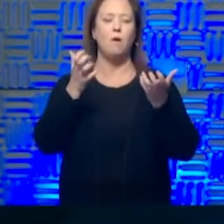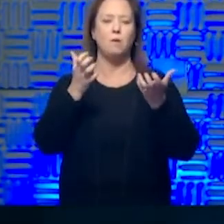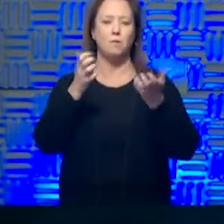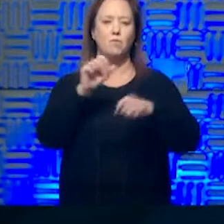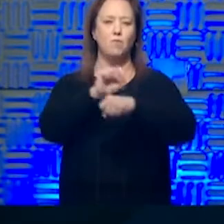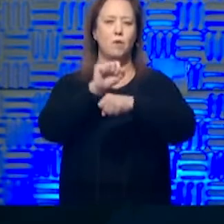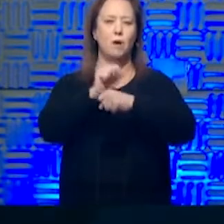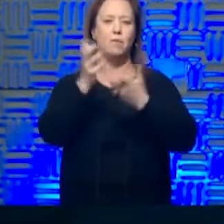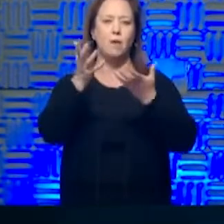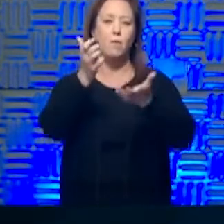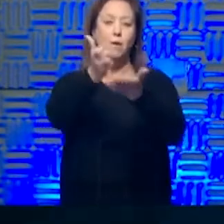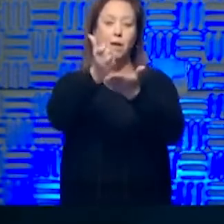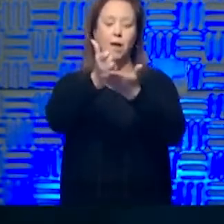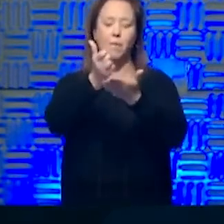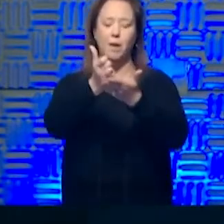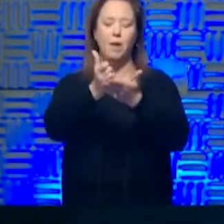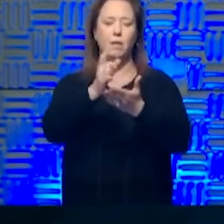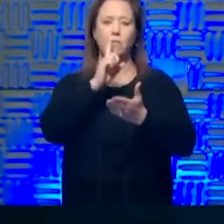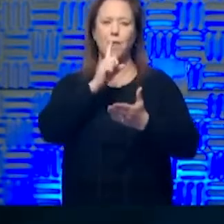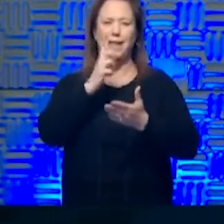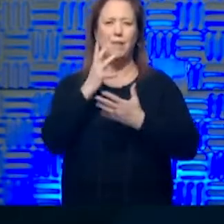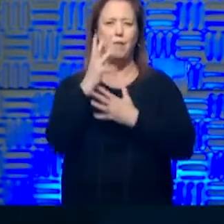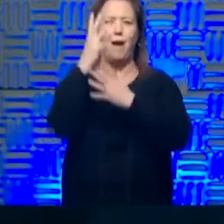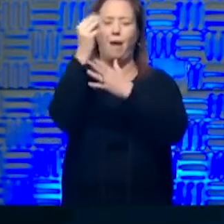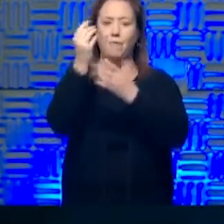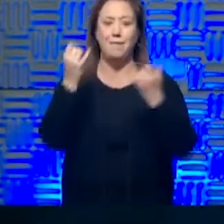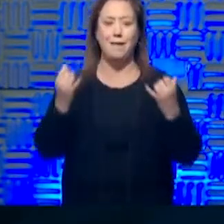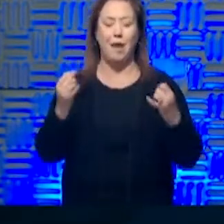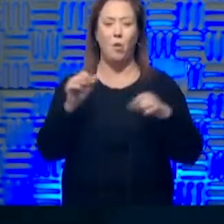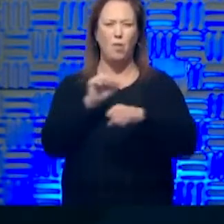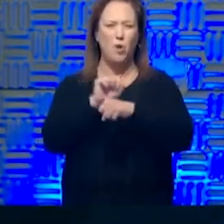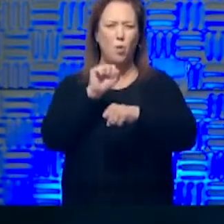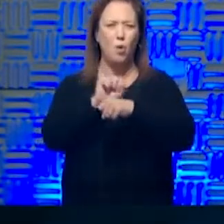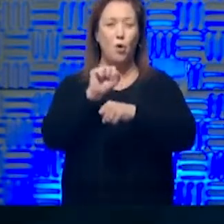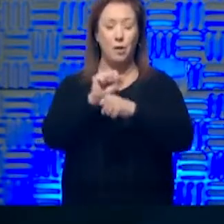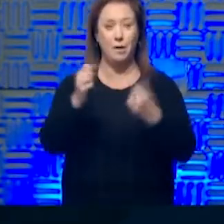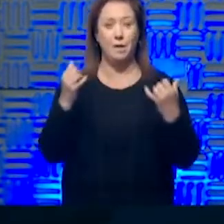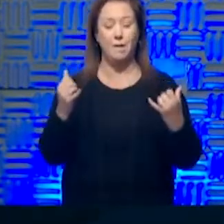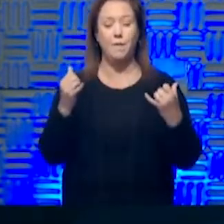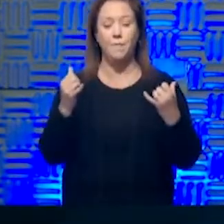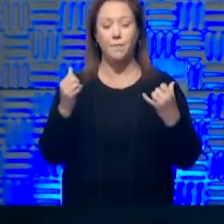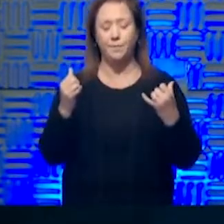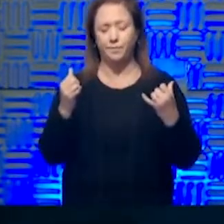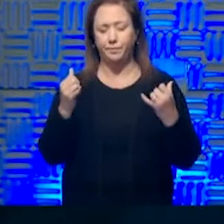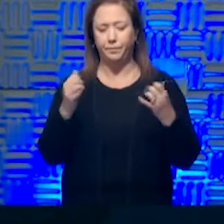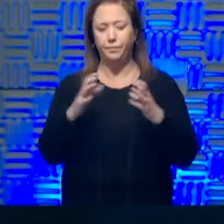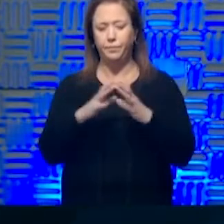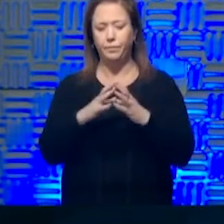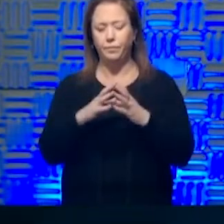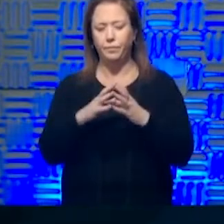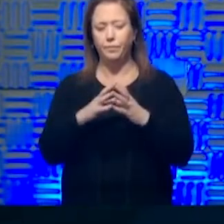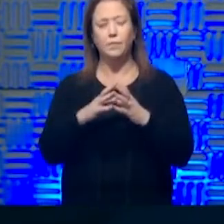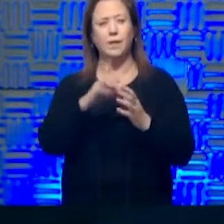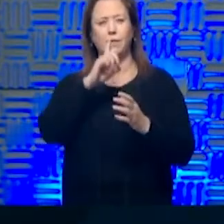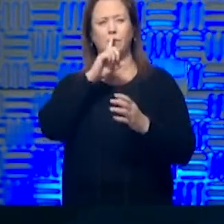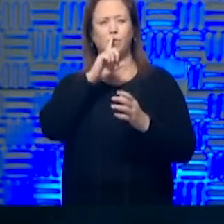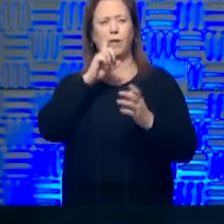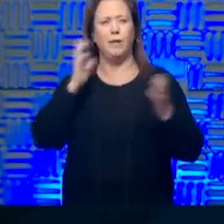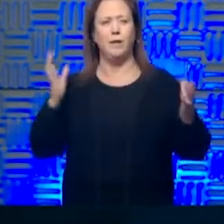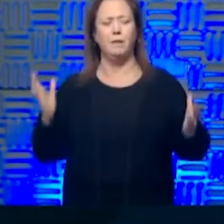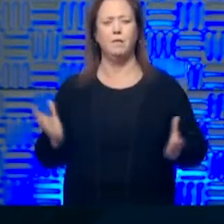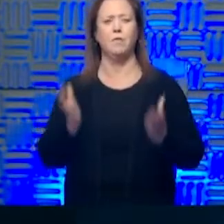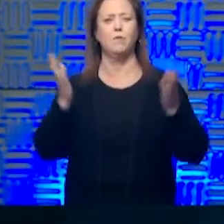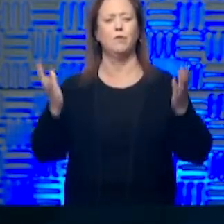They're personally driven, and they're out there doing things. And this is a for them to really get out